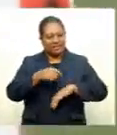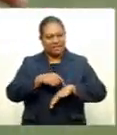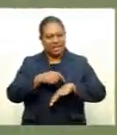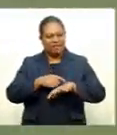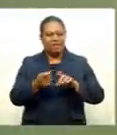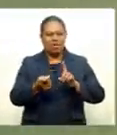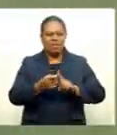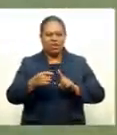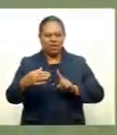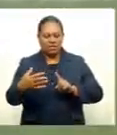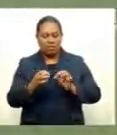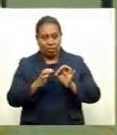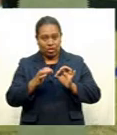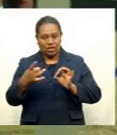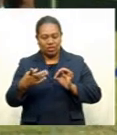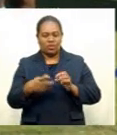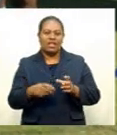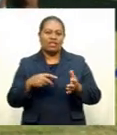and Tui Mamba.